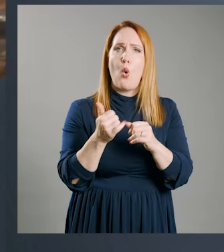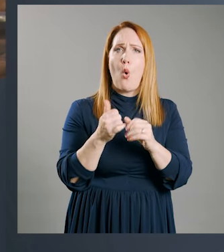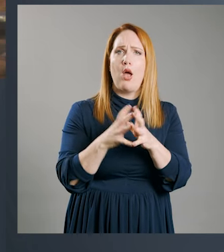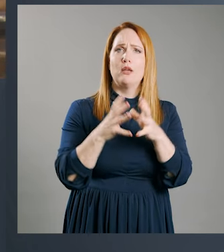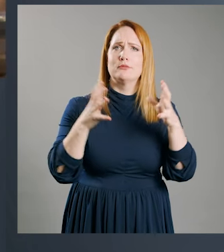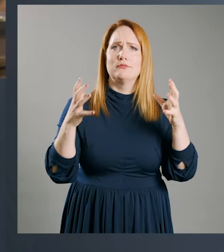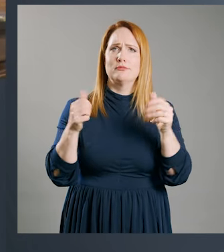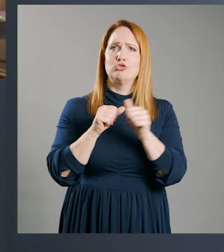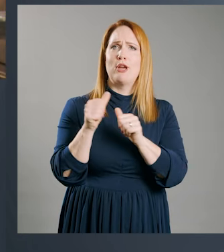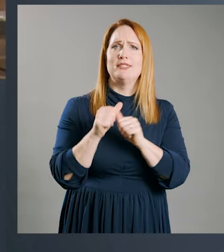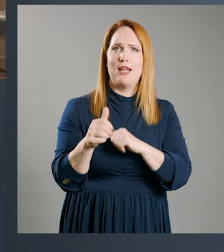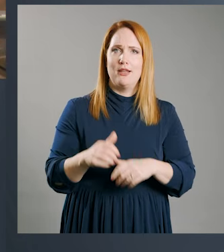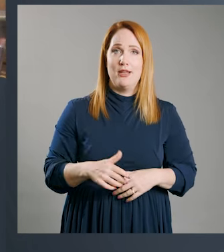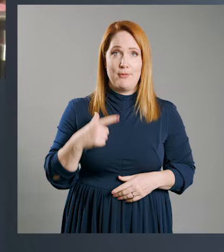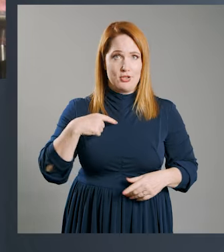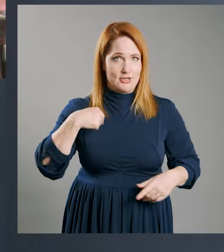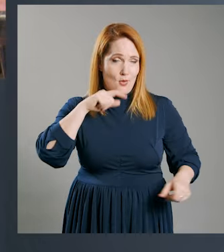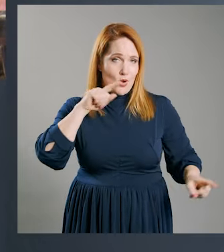works, because I'm going to be with the Father.